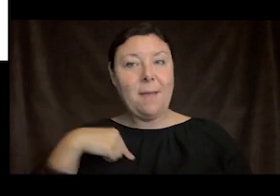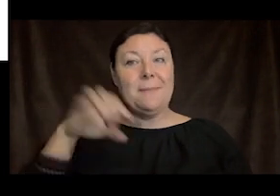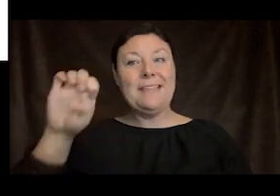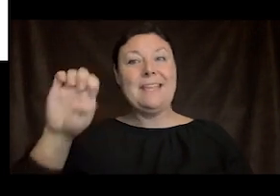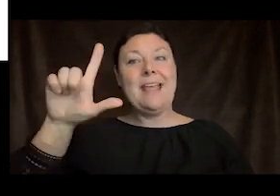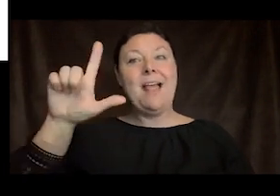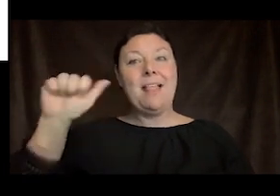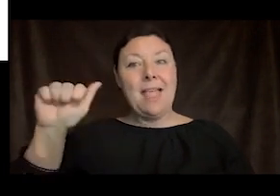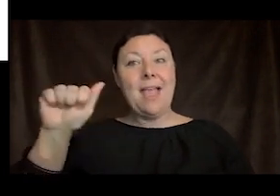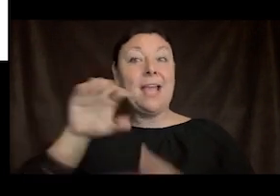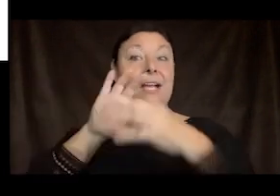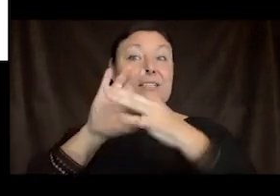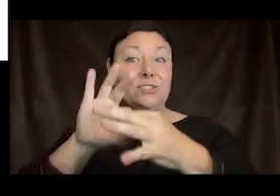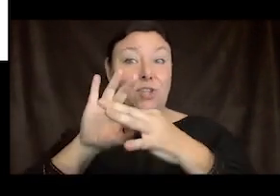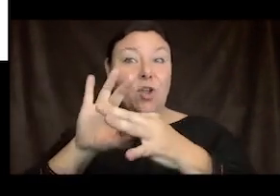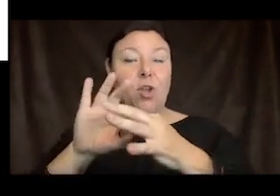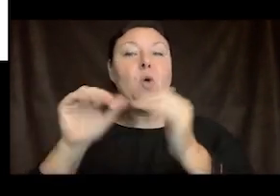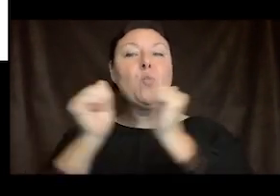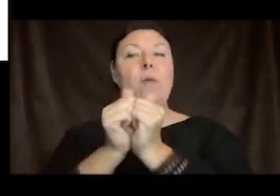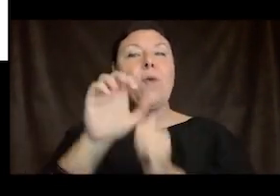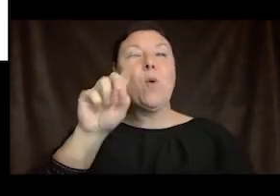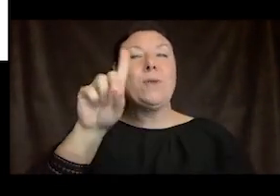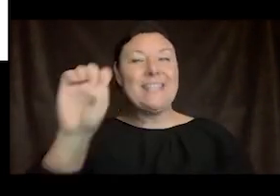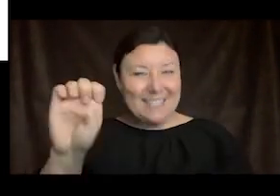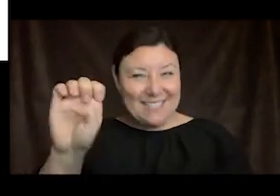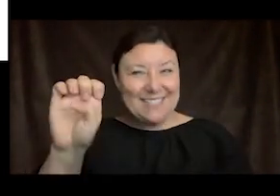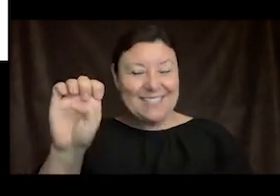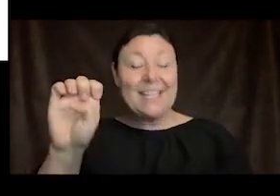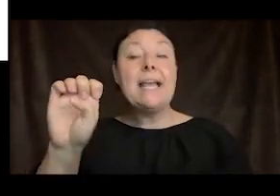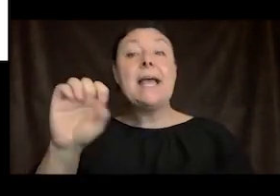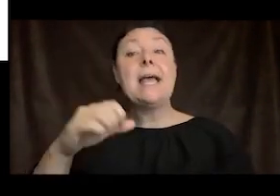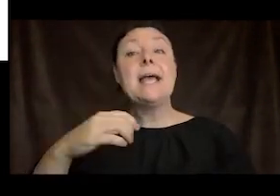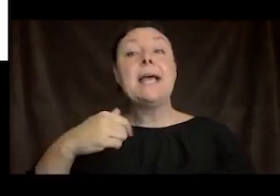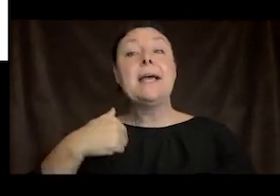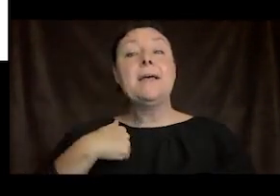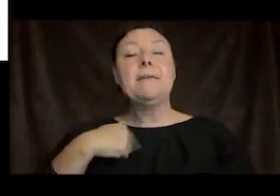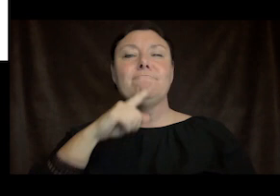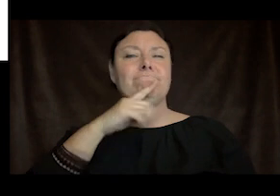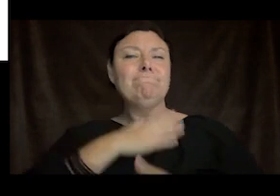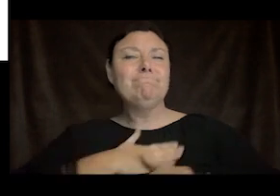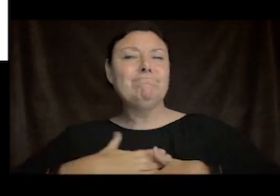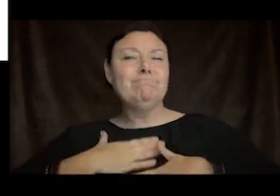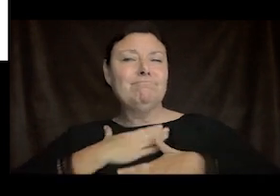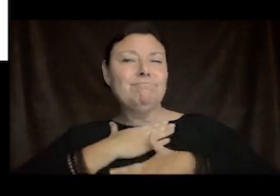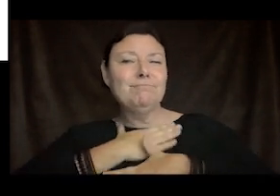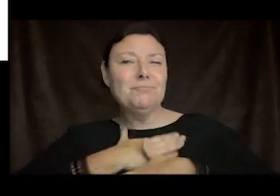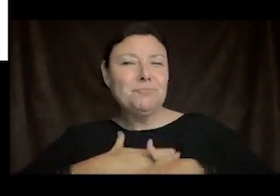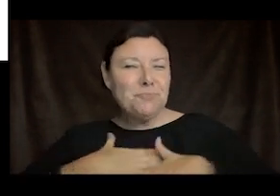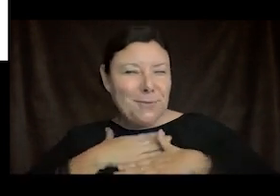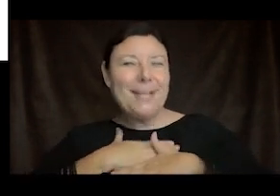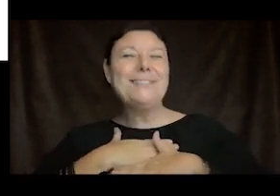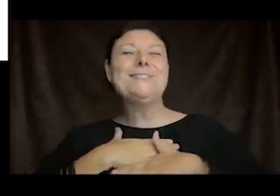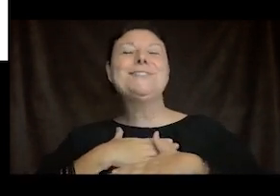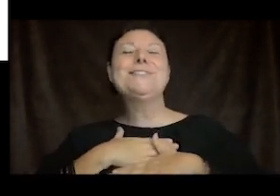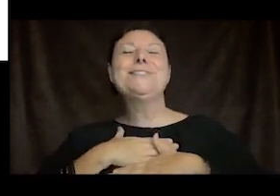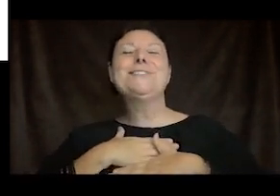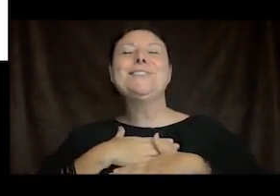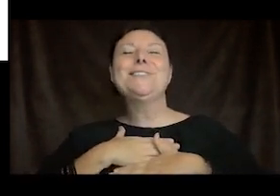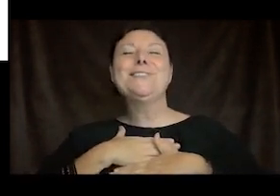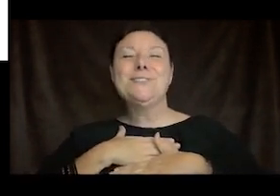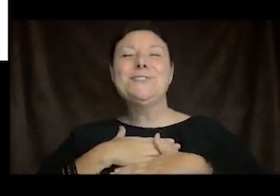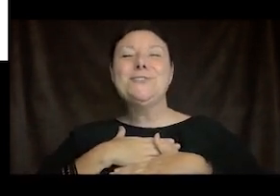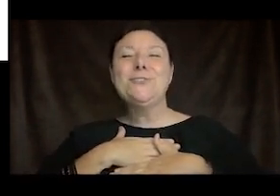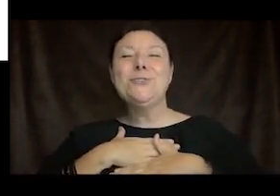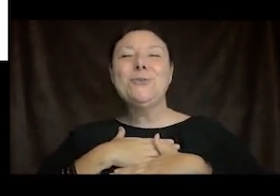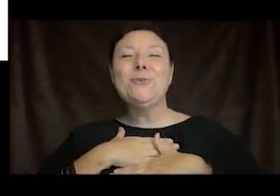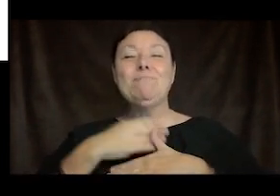I'm the ELA consultant at ODE, and it is my extreme honor to